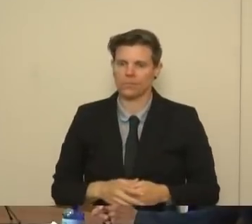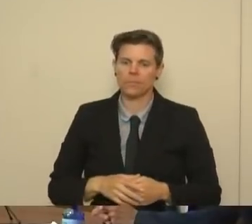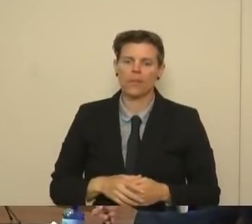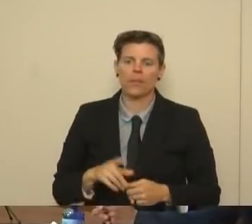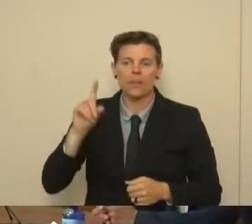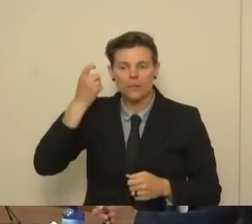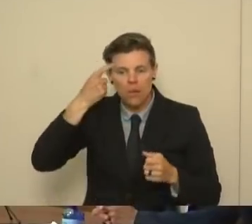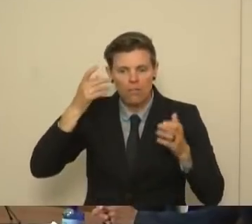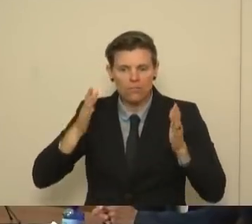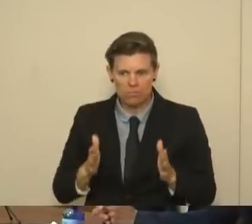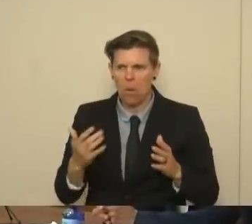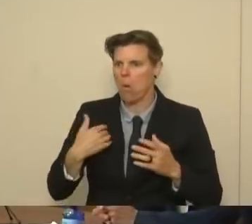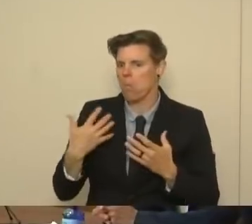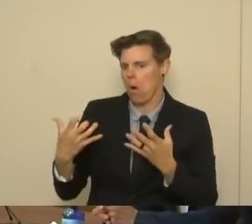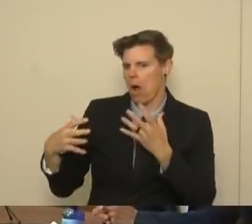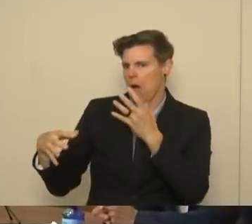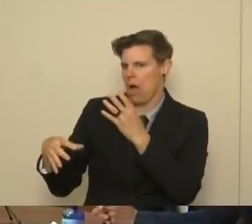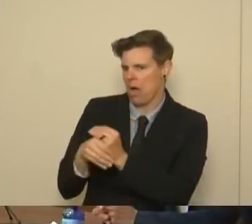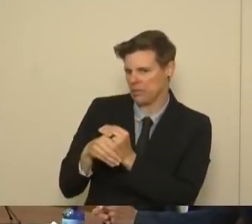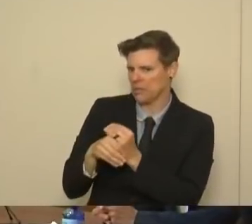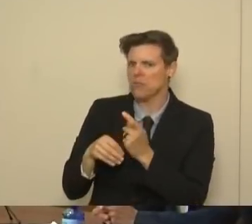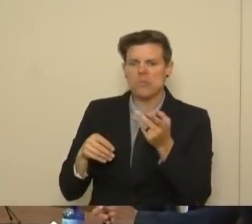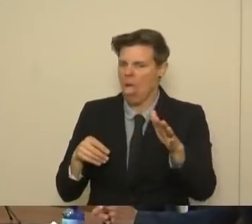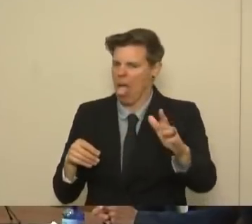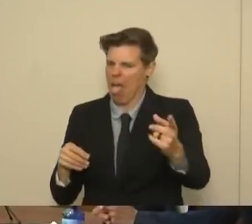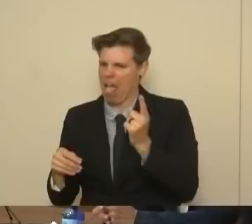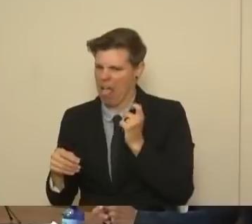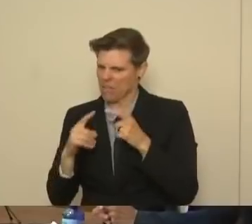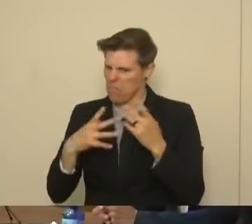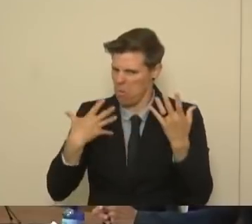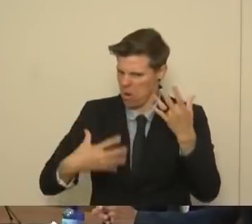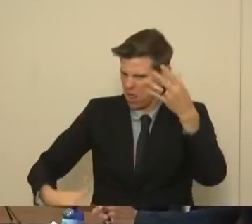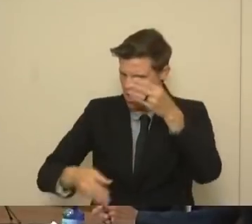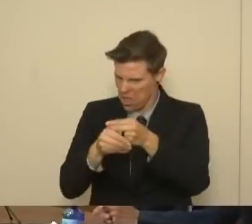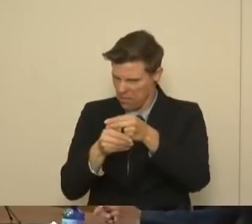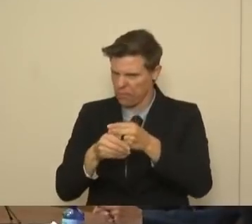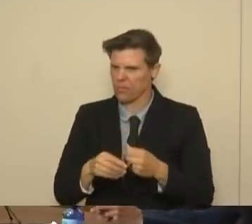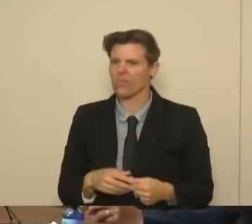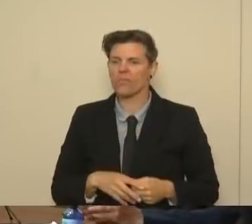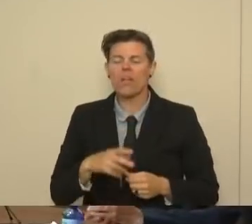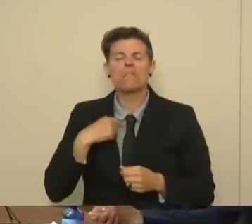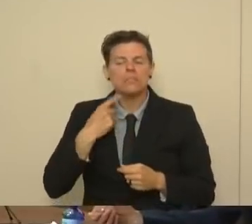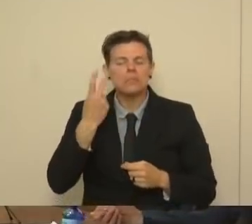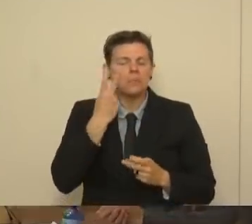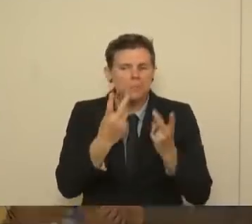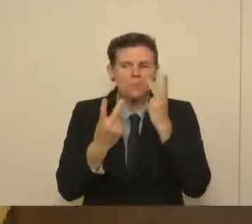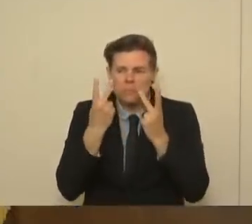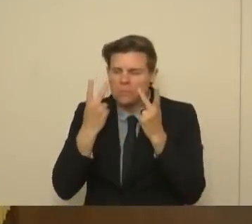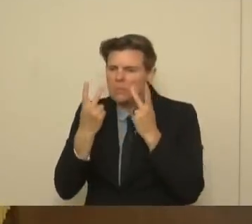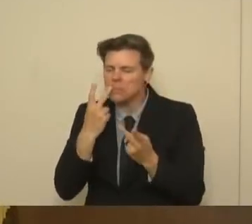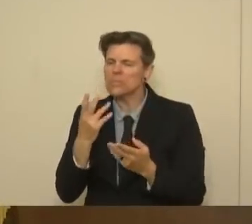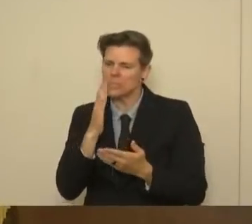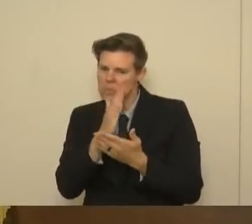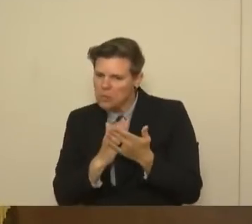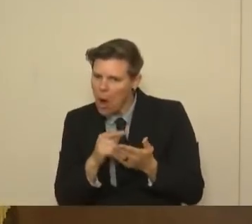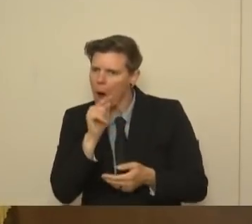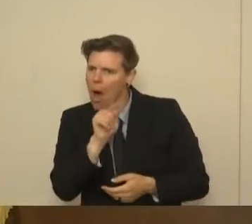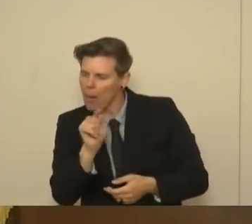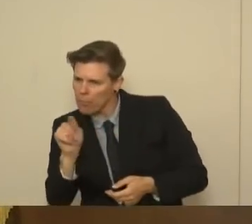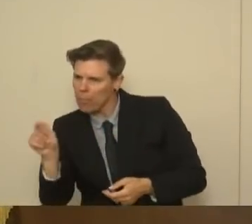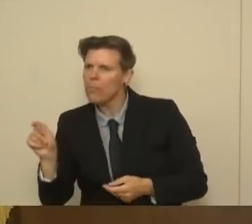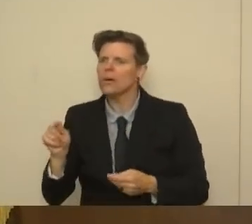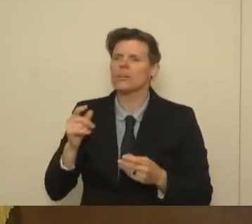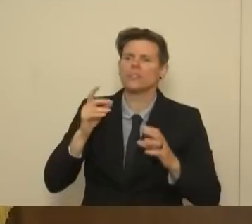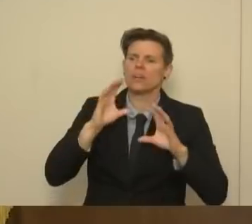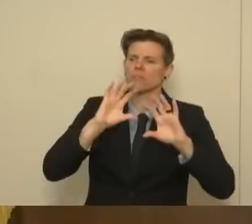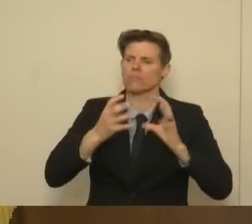some productive effort, and again, it makes us all cautiously optimistic that, like Tamiflu, that there might